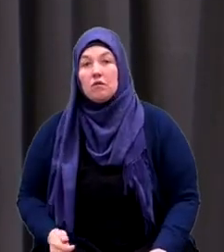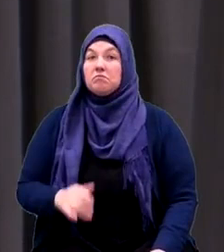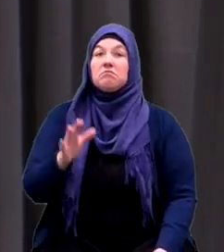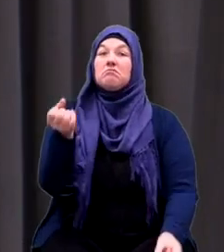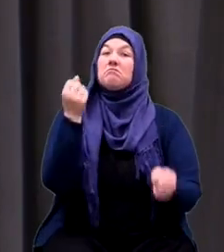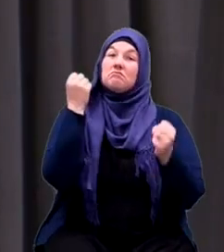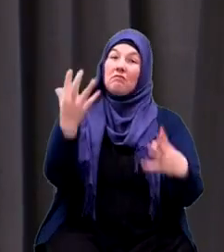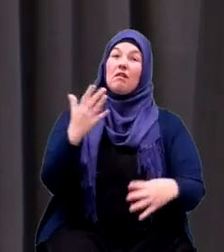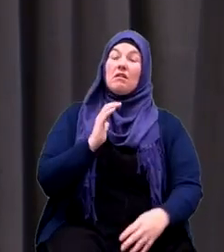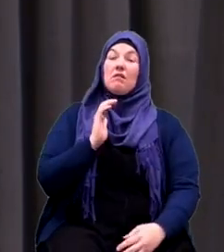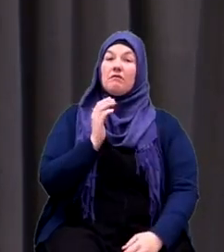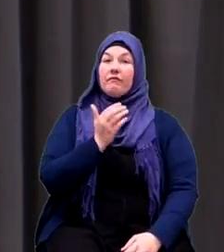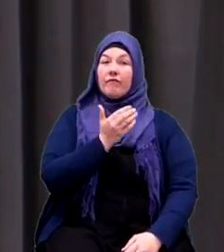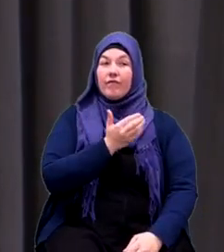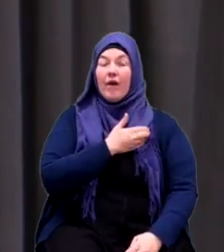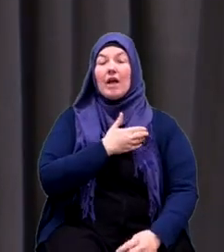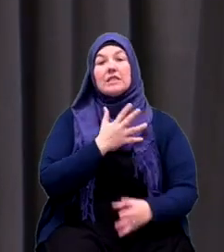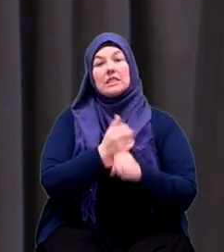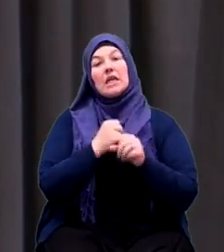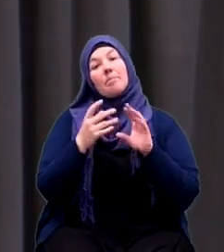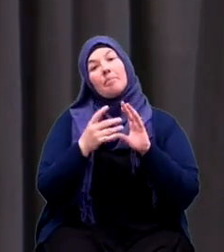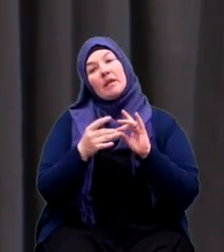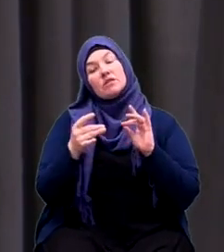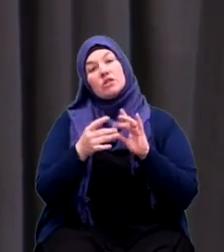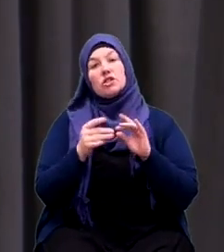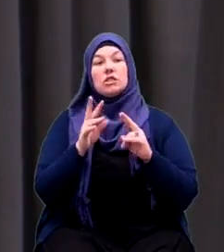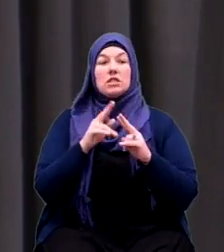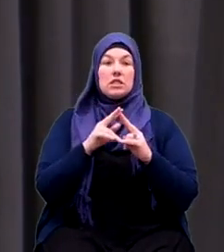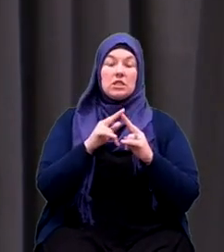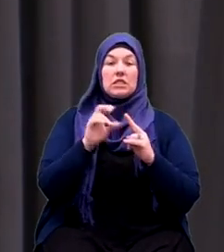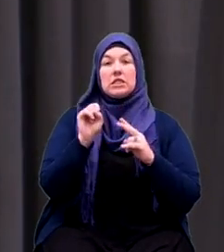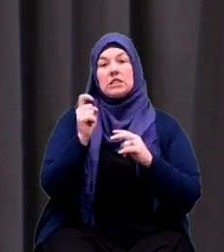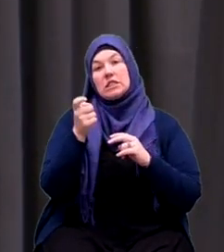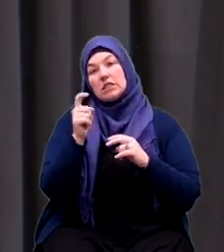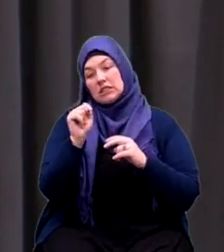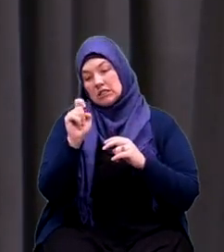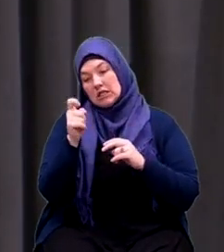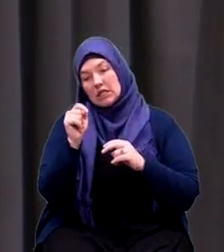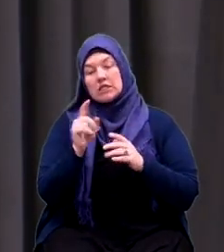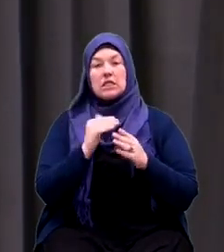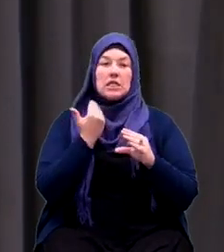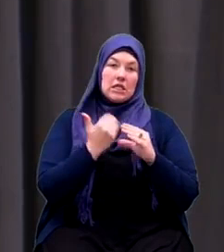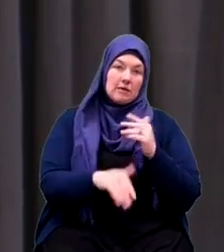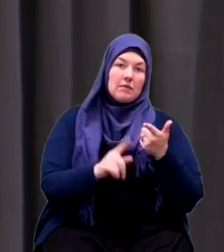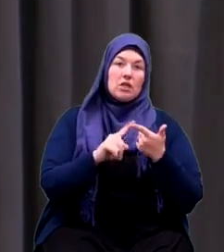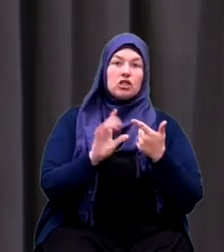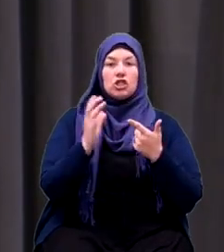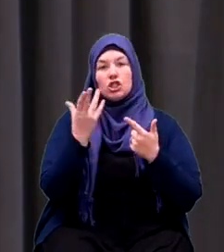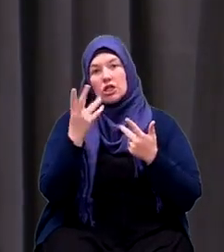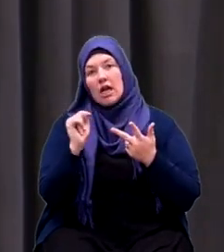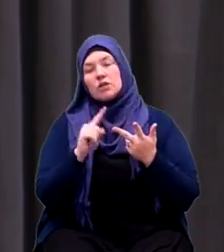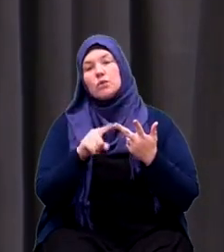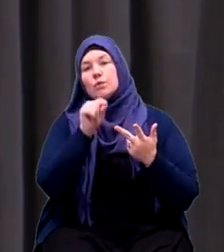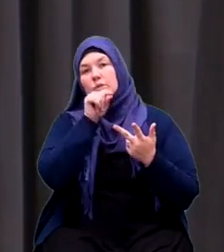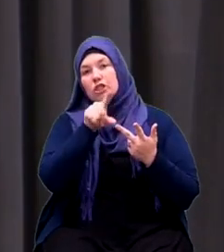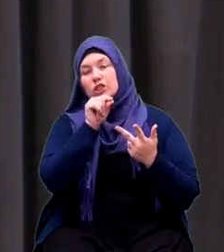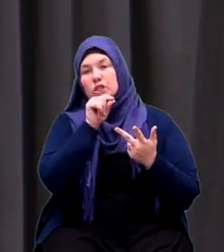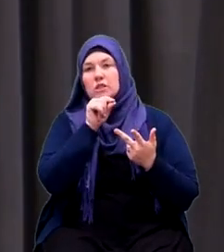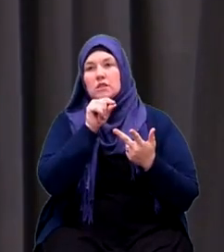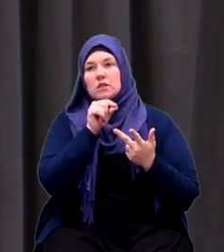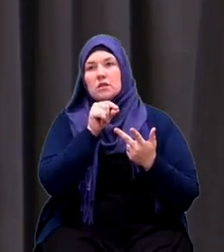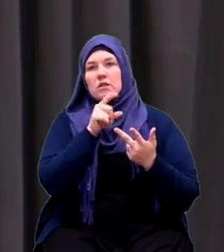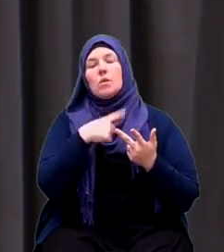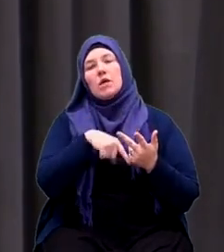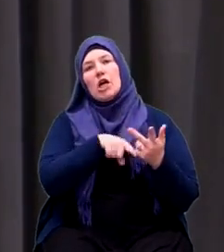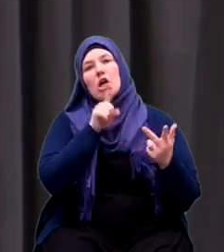Many of us are getting messages either as text or email or chats or Twitter or anything.